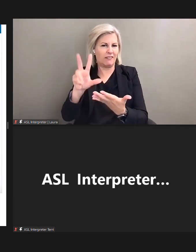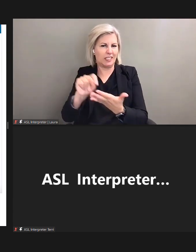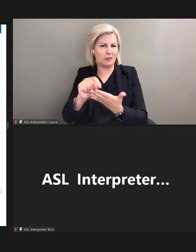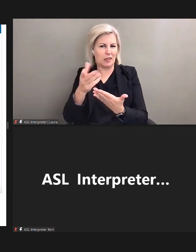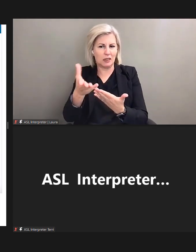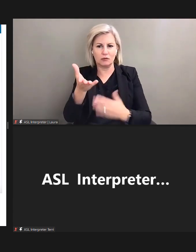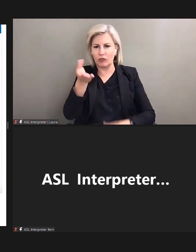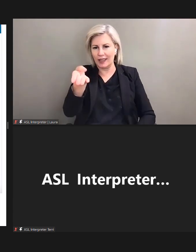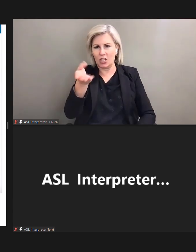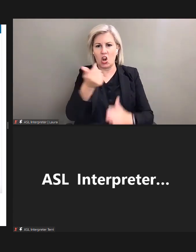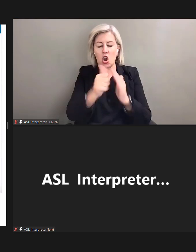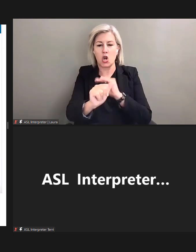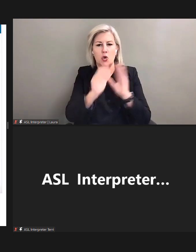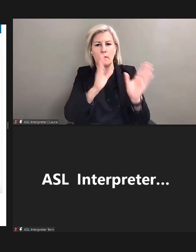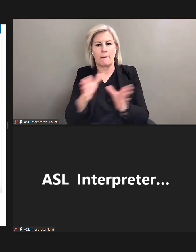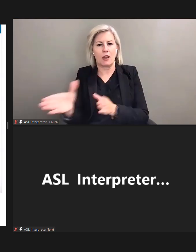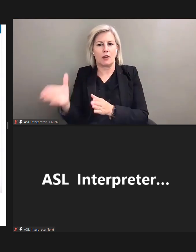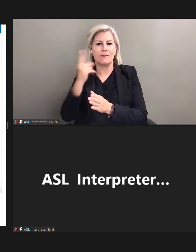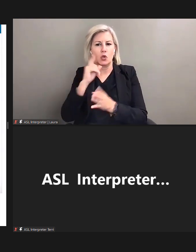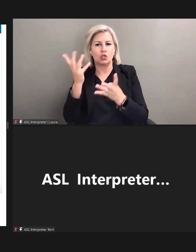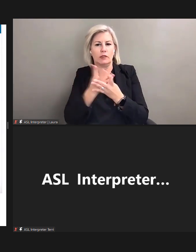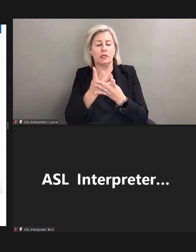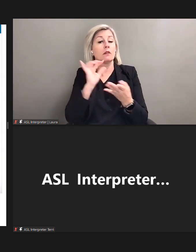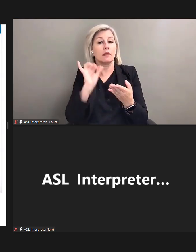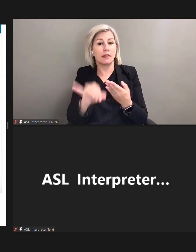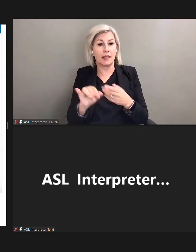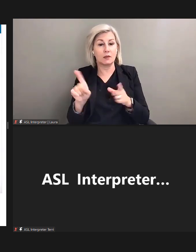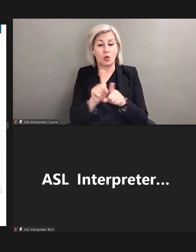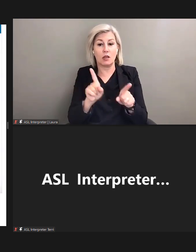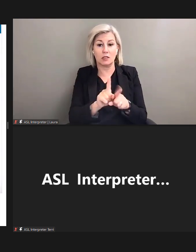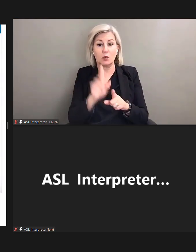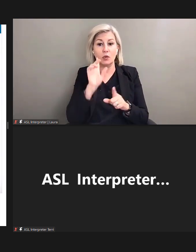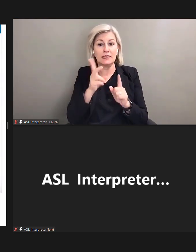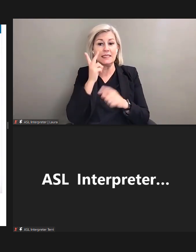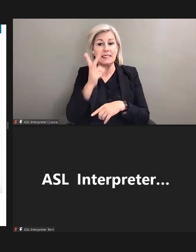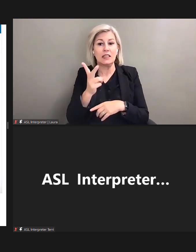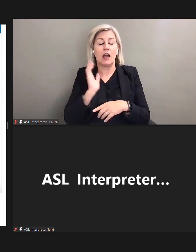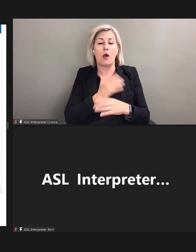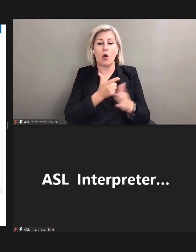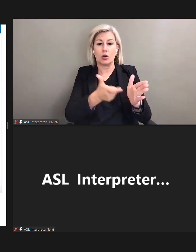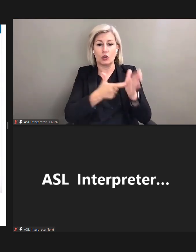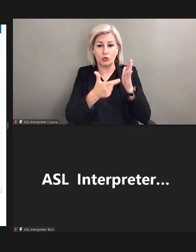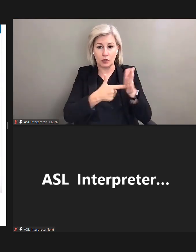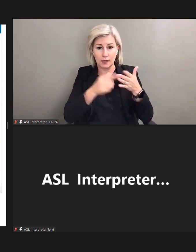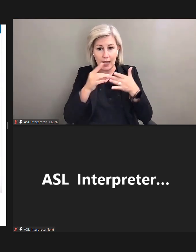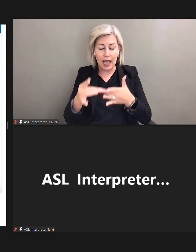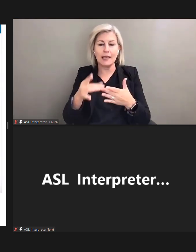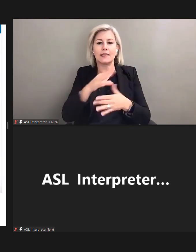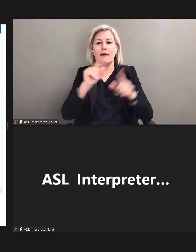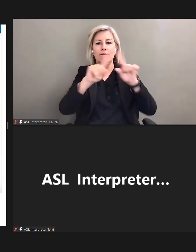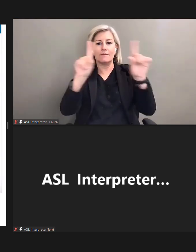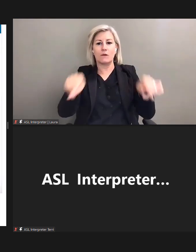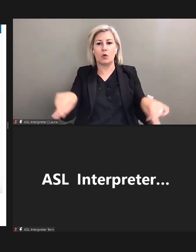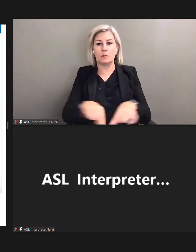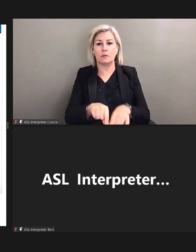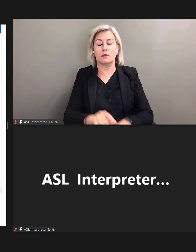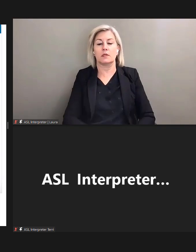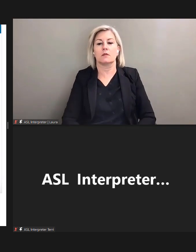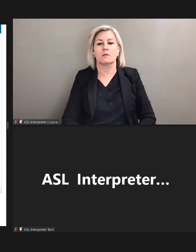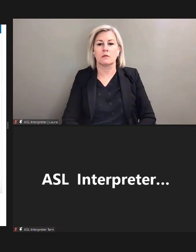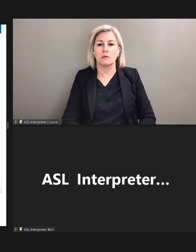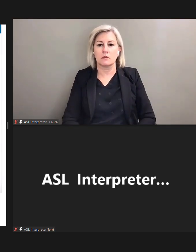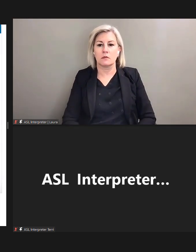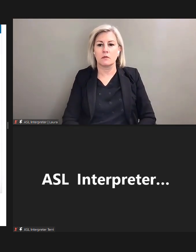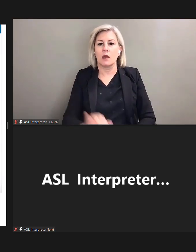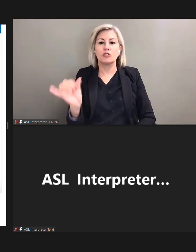It's right there under preparing to screen, and that's where you'll also find our protocol guides and forms. Just like